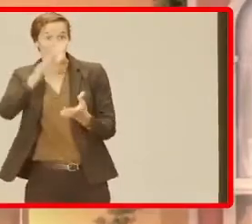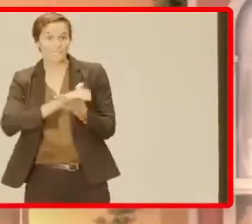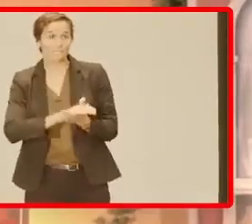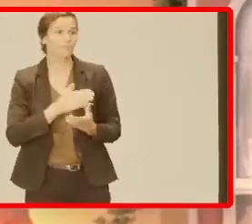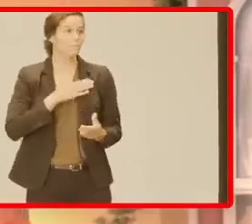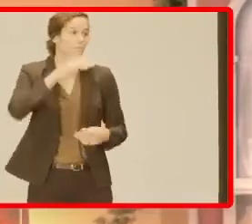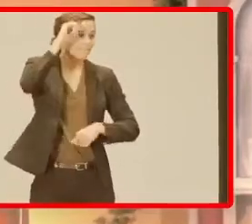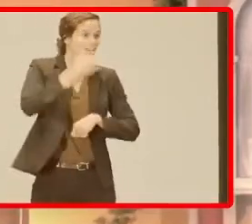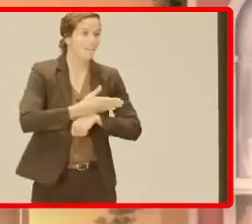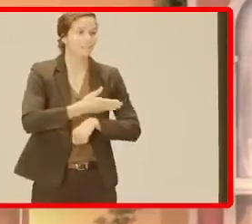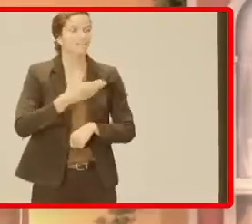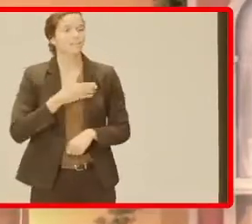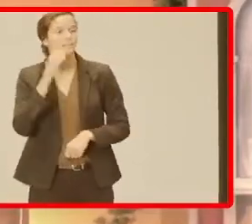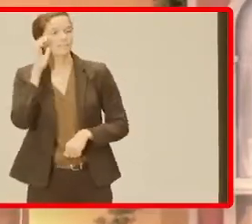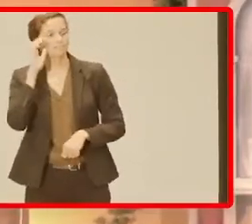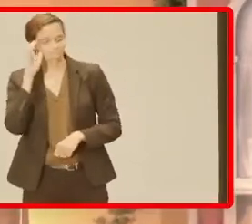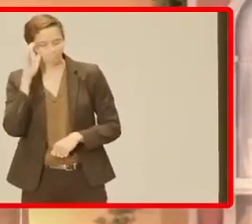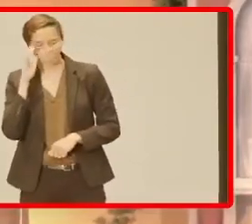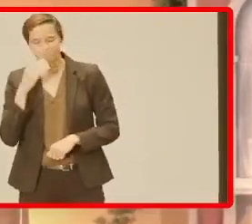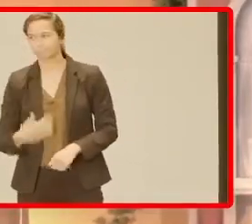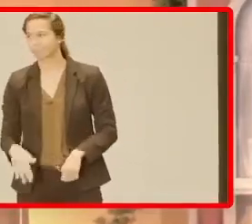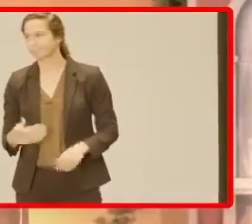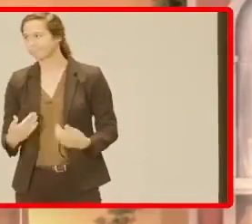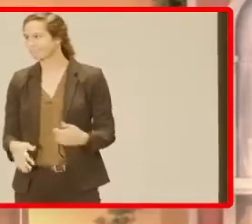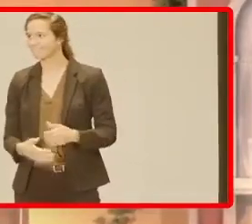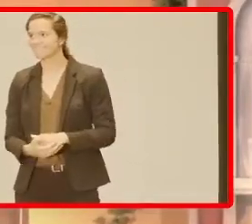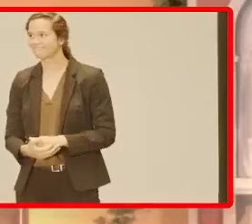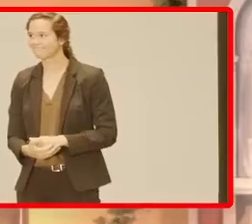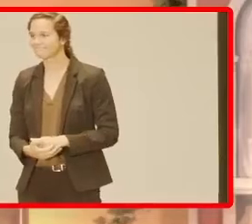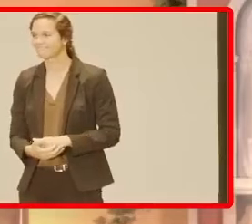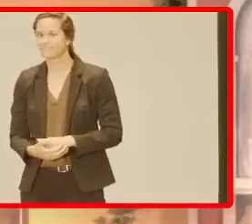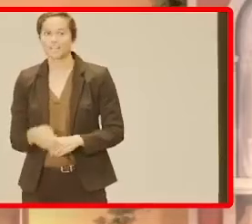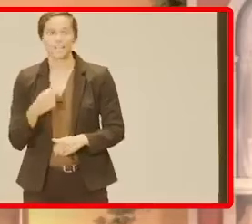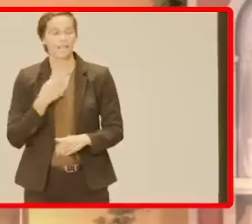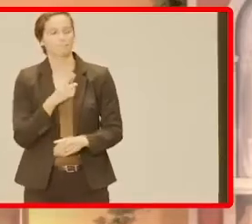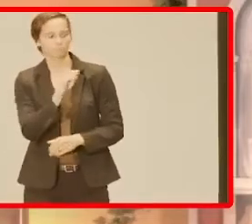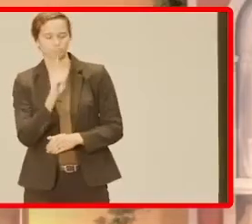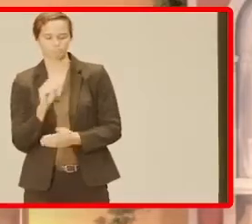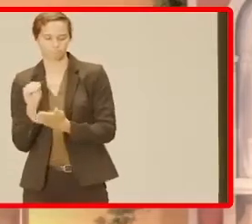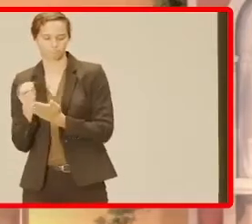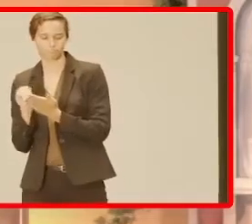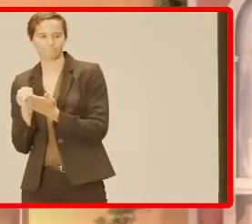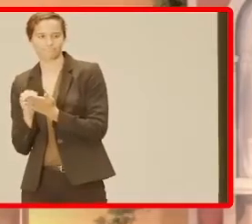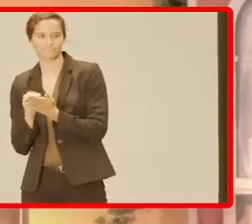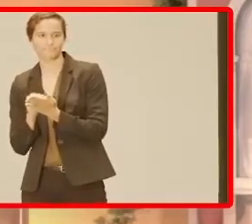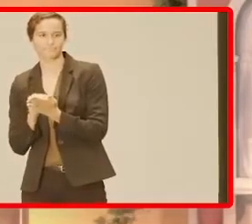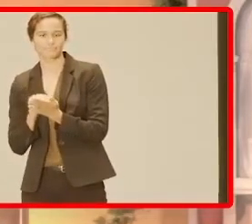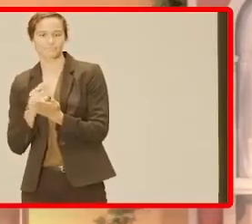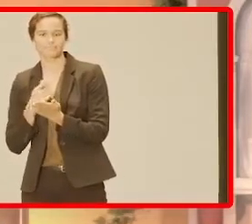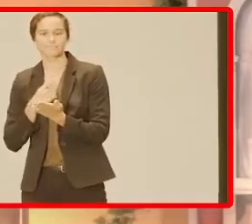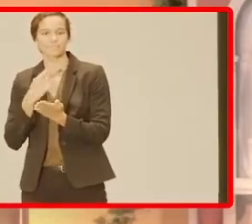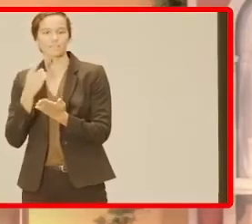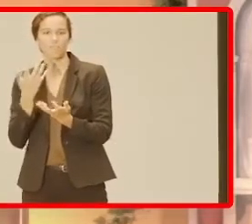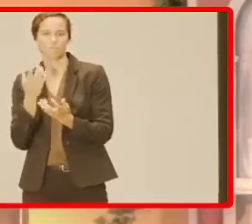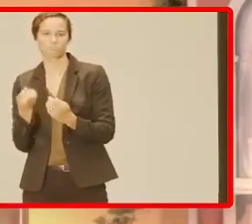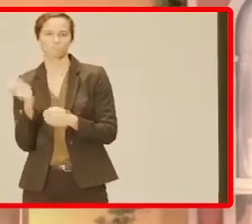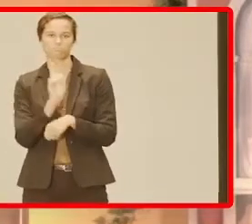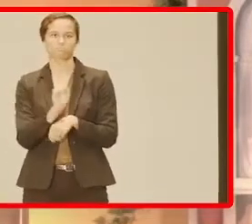son, and I just made some notes. And I got so